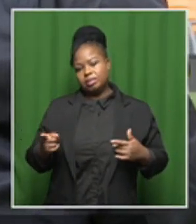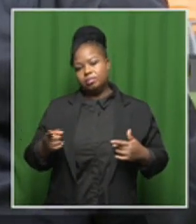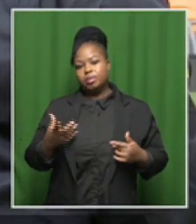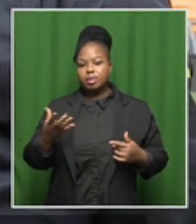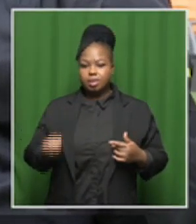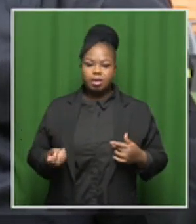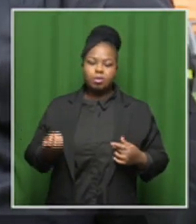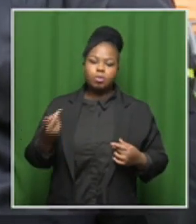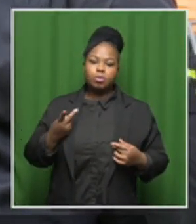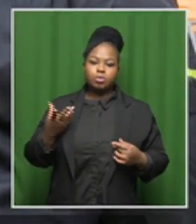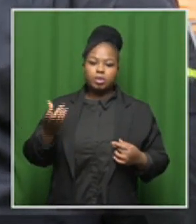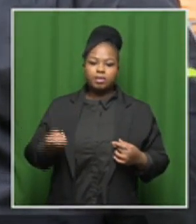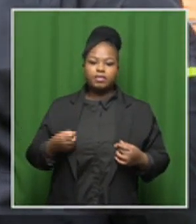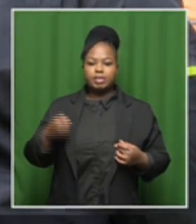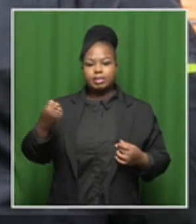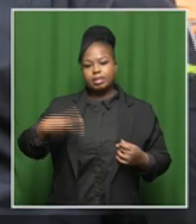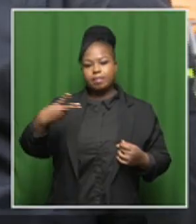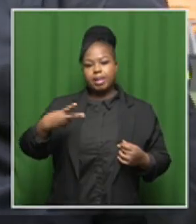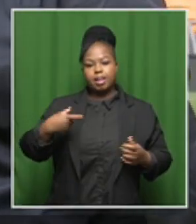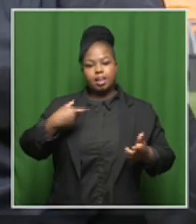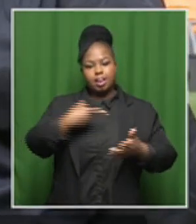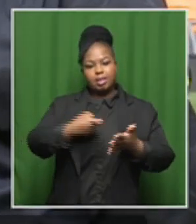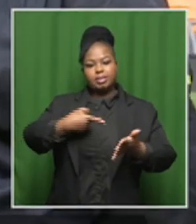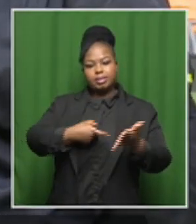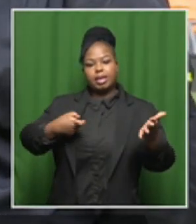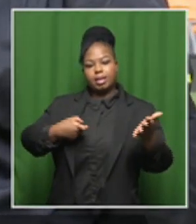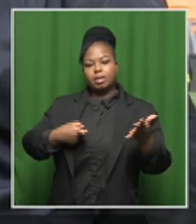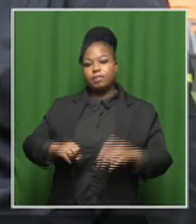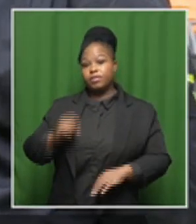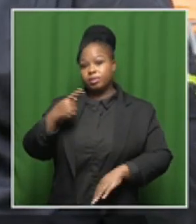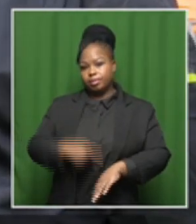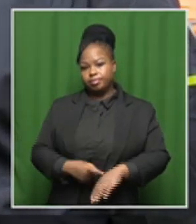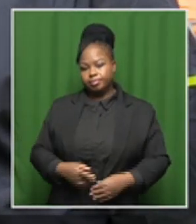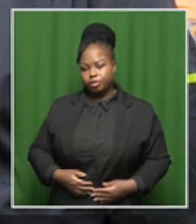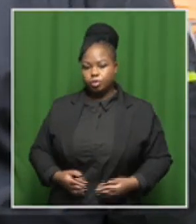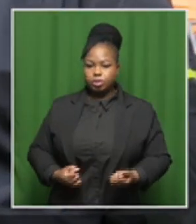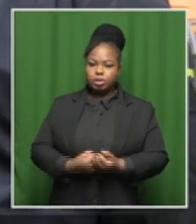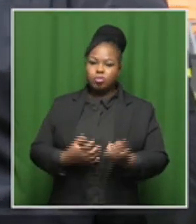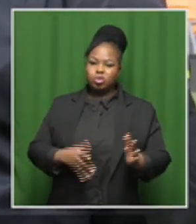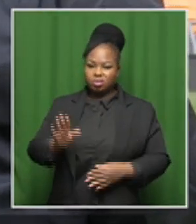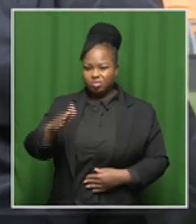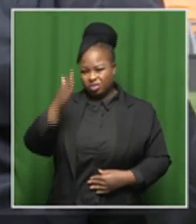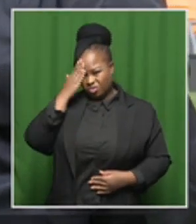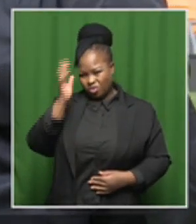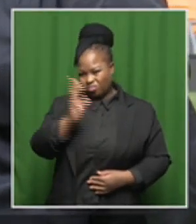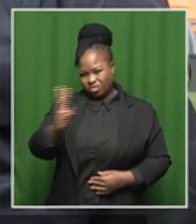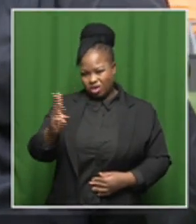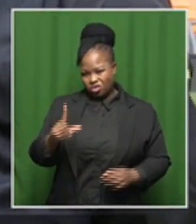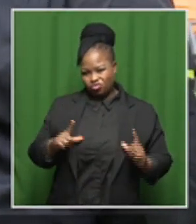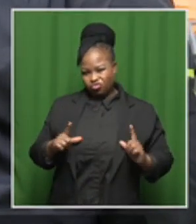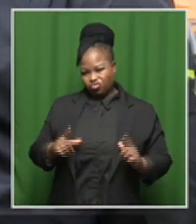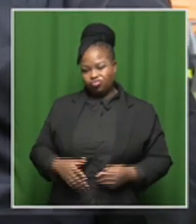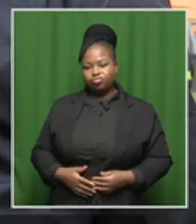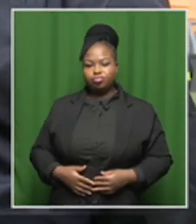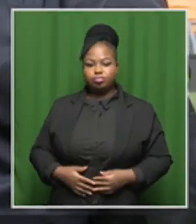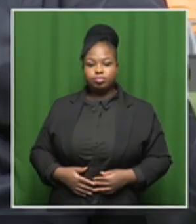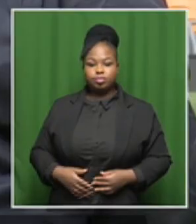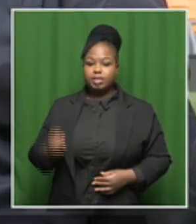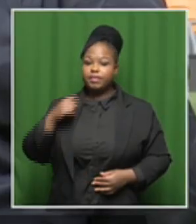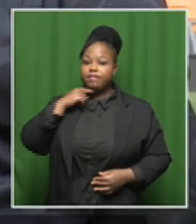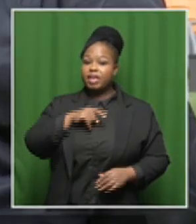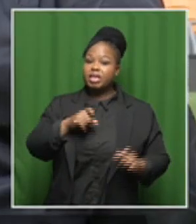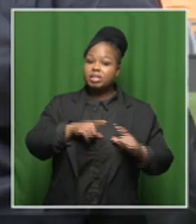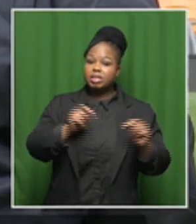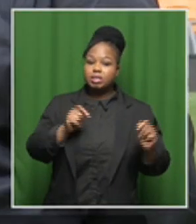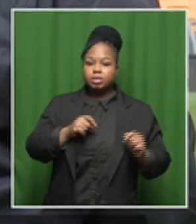also implemented the double scanning system for the first time. So fans should know where we had the